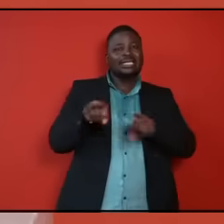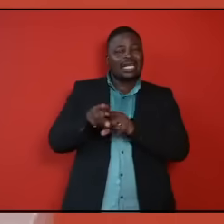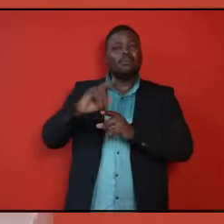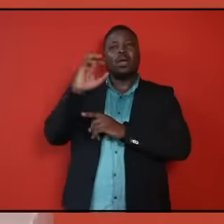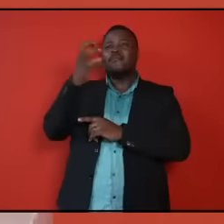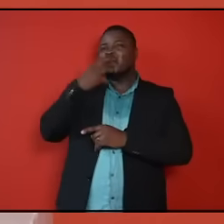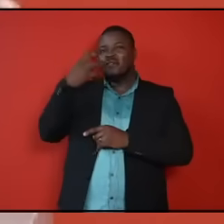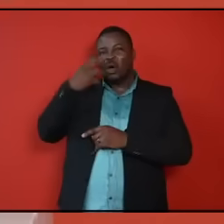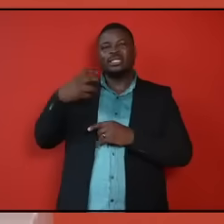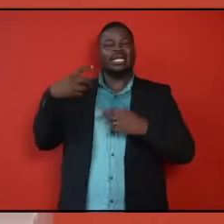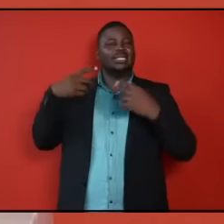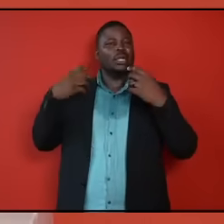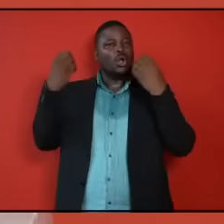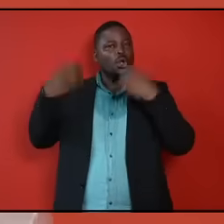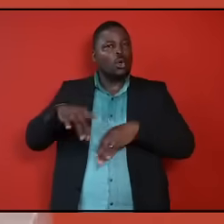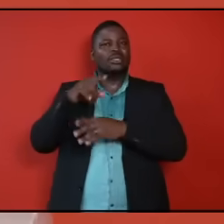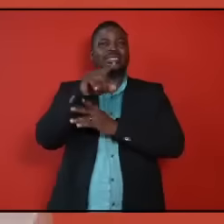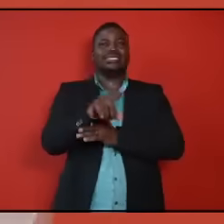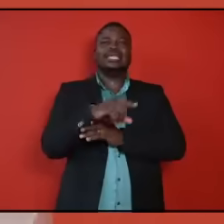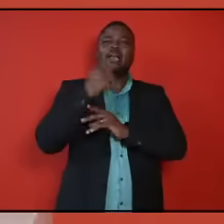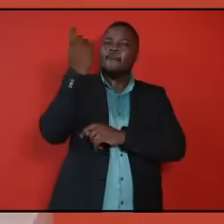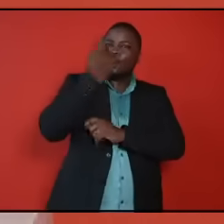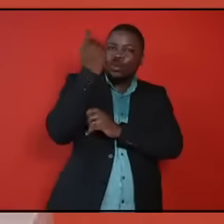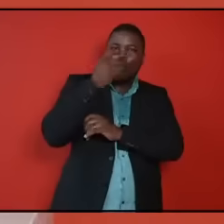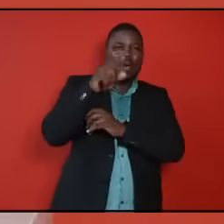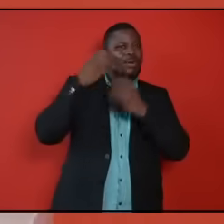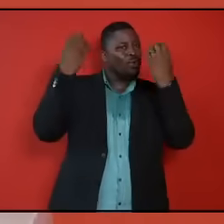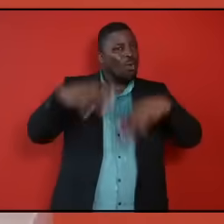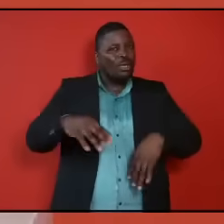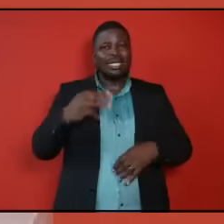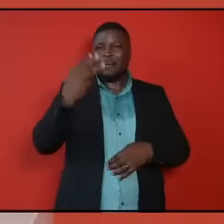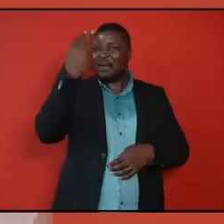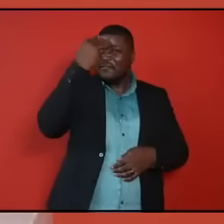lose. Mahikeng is not the kind of municipality to lose.